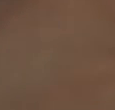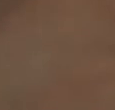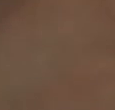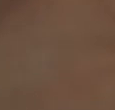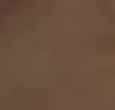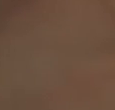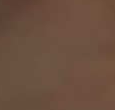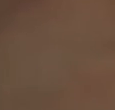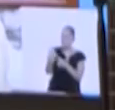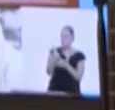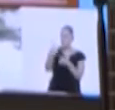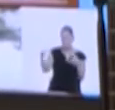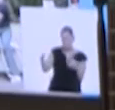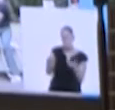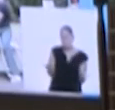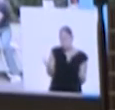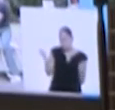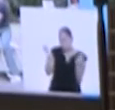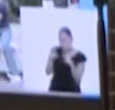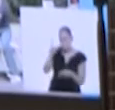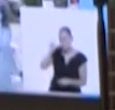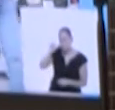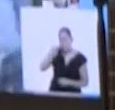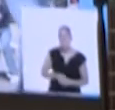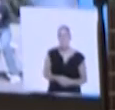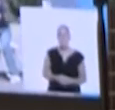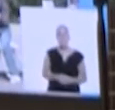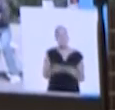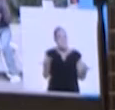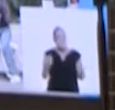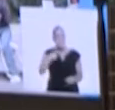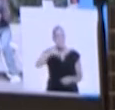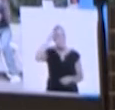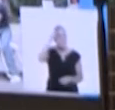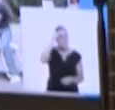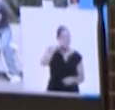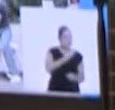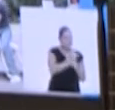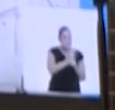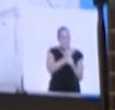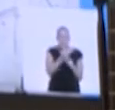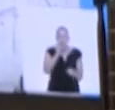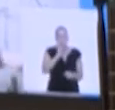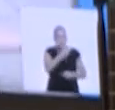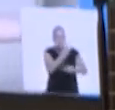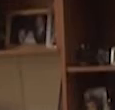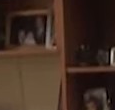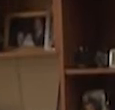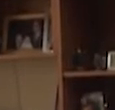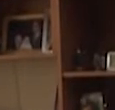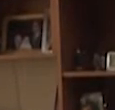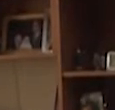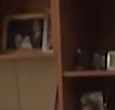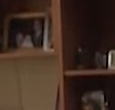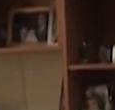nationwide experiment in distance learning prompted by coronavirus pandemic. The government has teamed